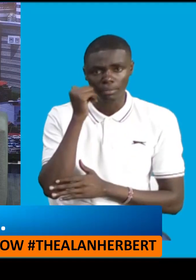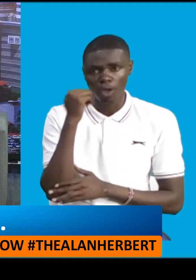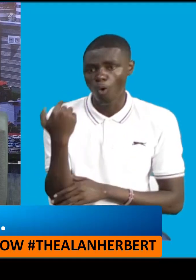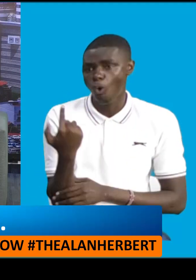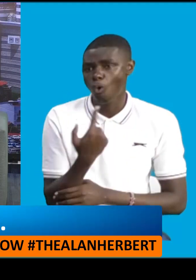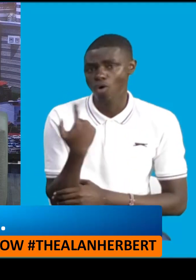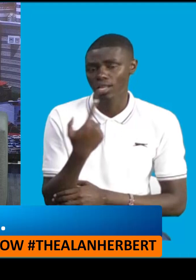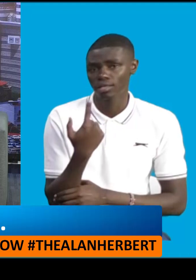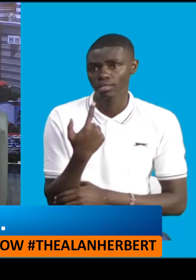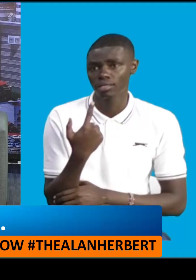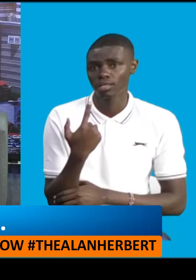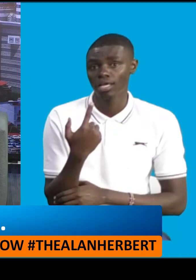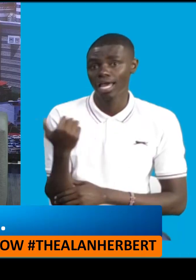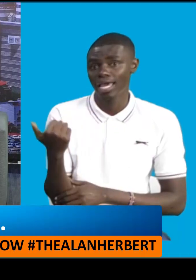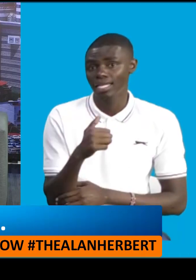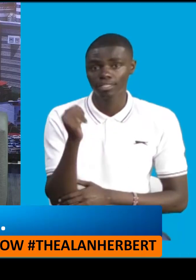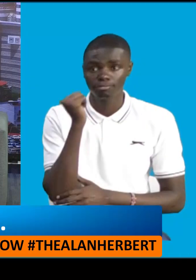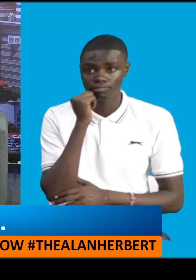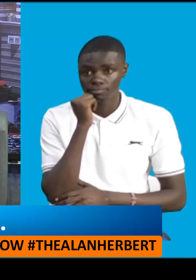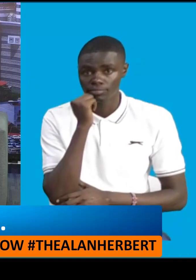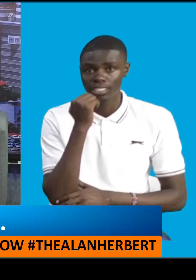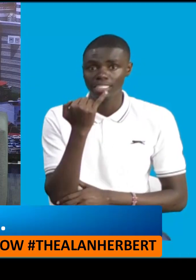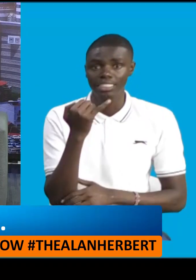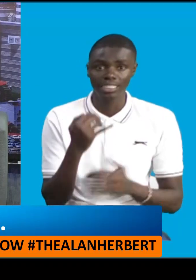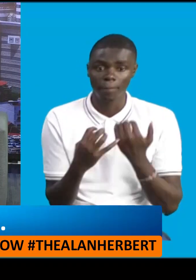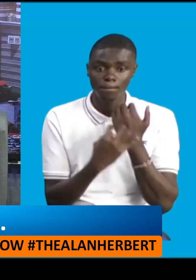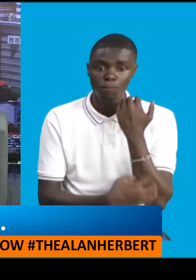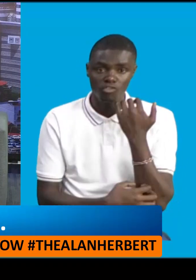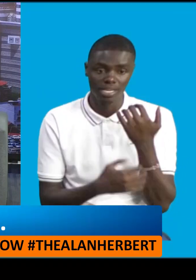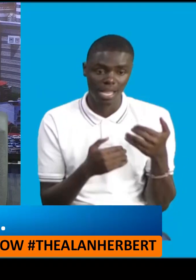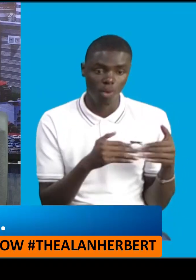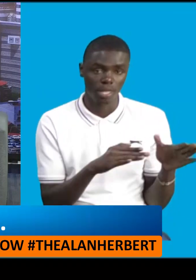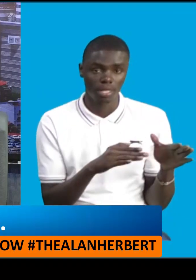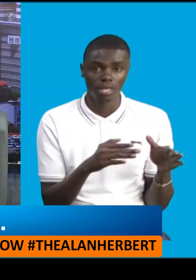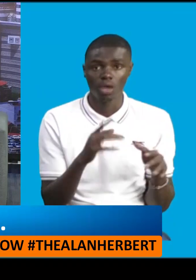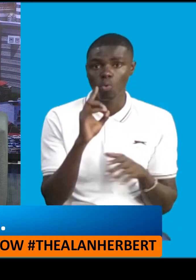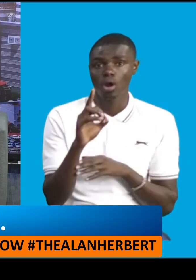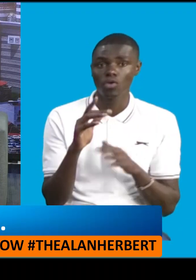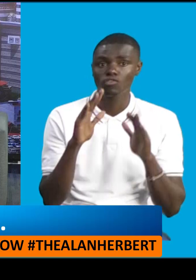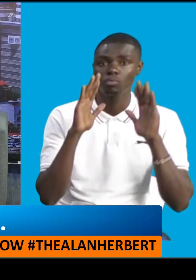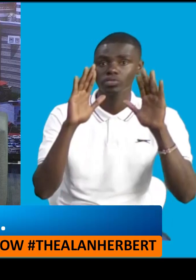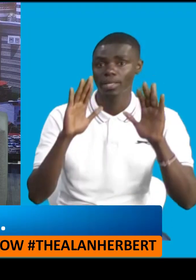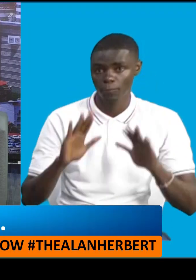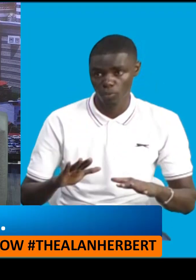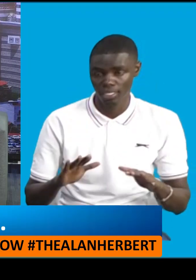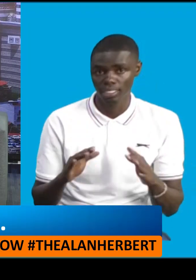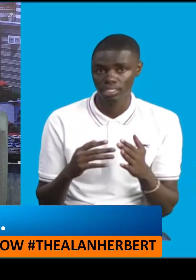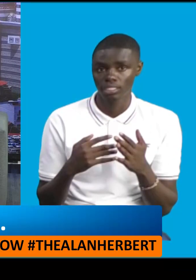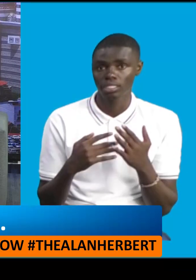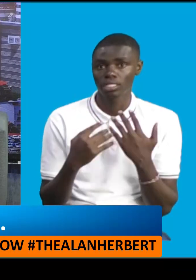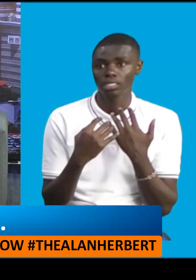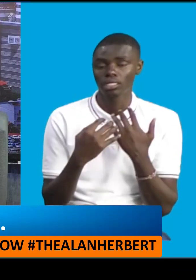illness is a poverty, any illness is poverty away. So because one of the most